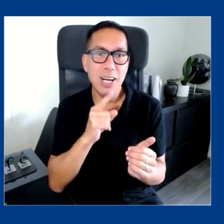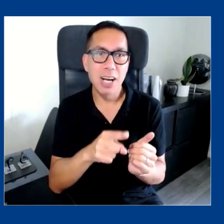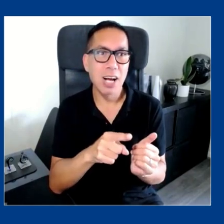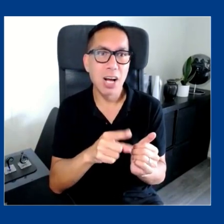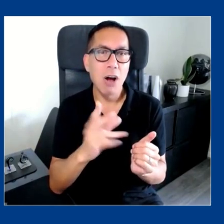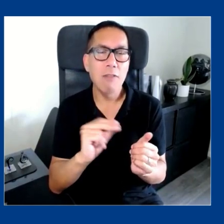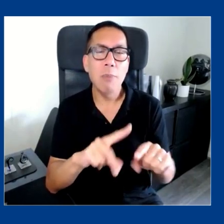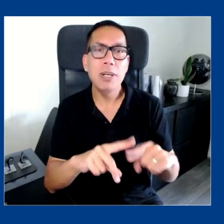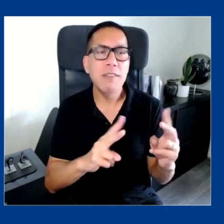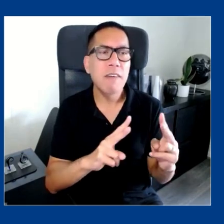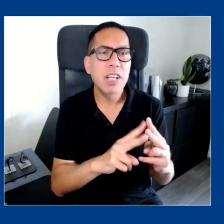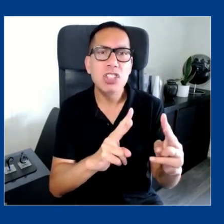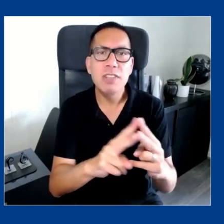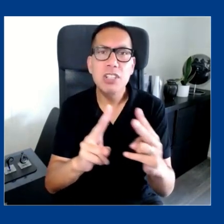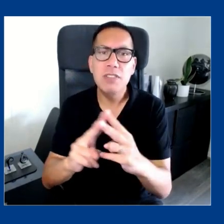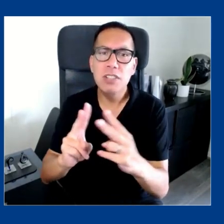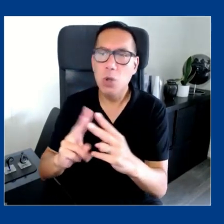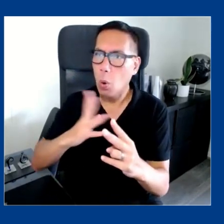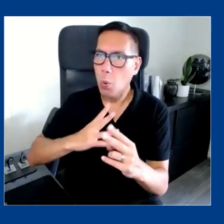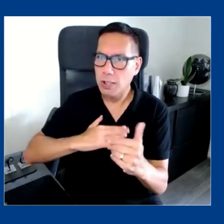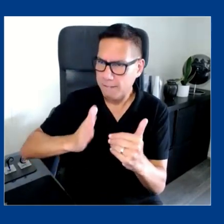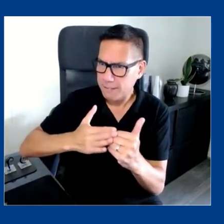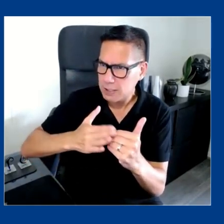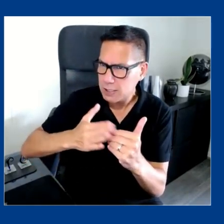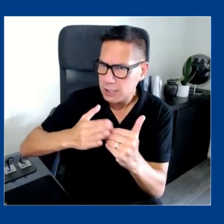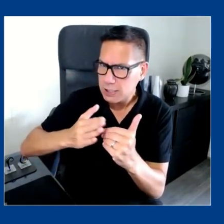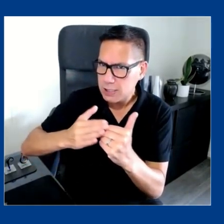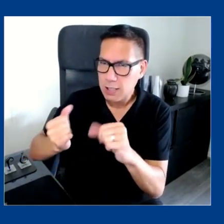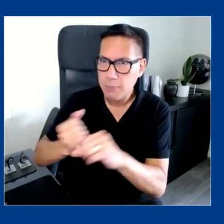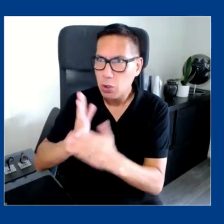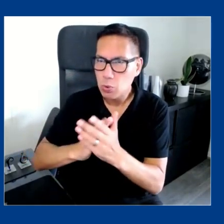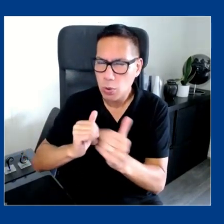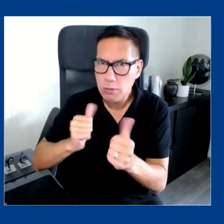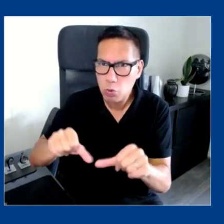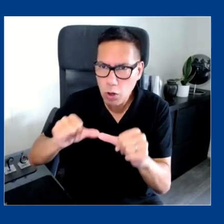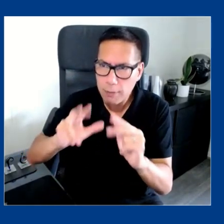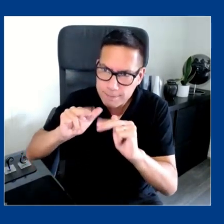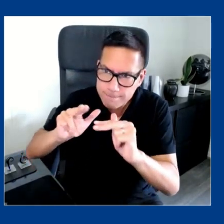want to restore this kind of revival of this tradition.